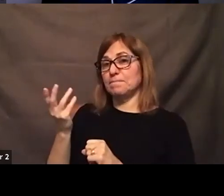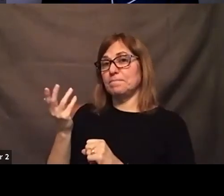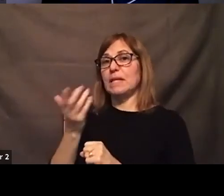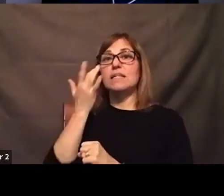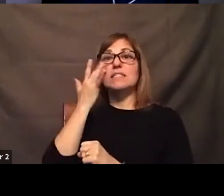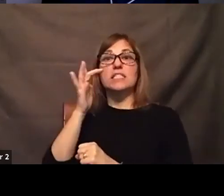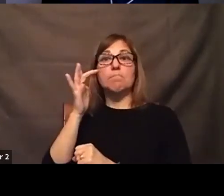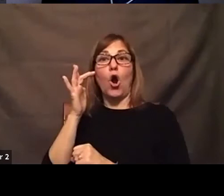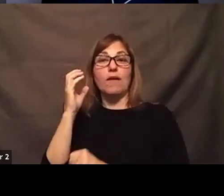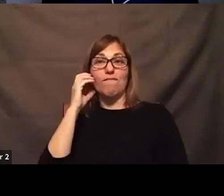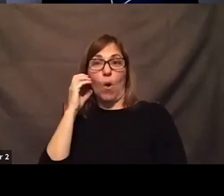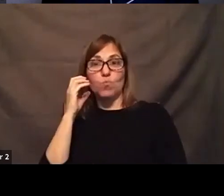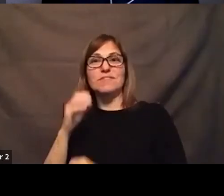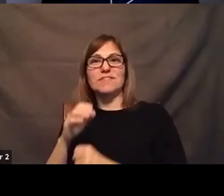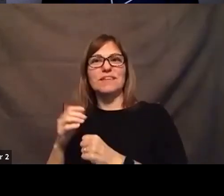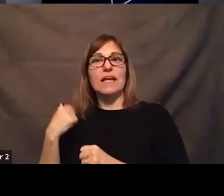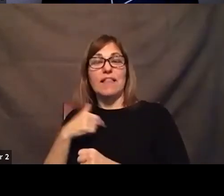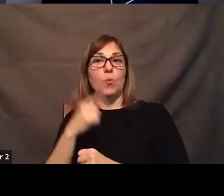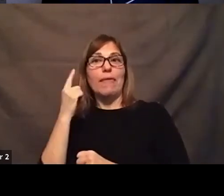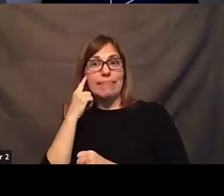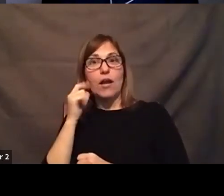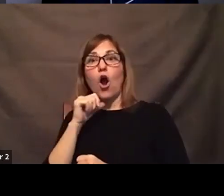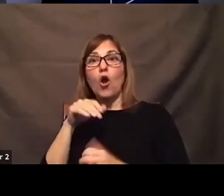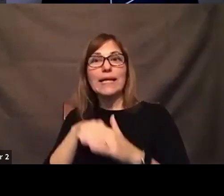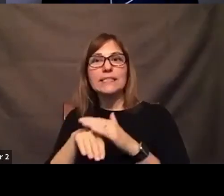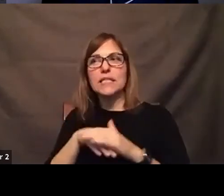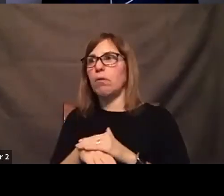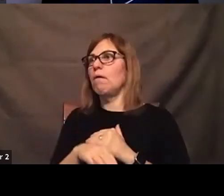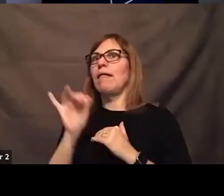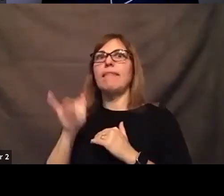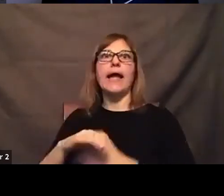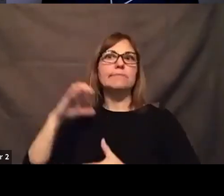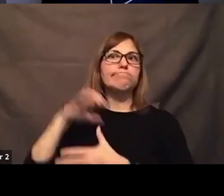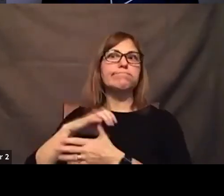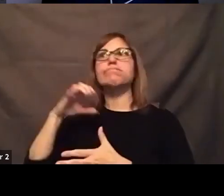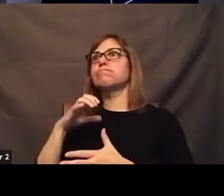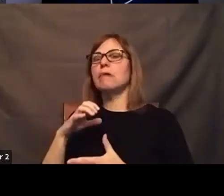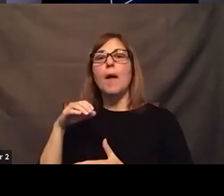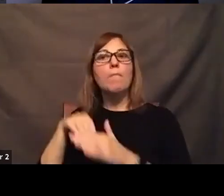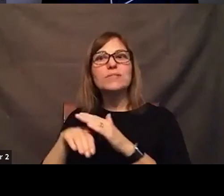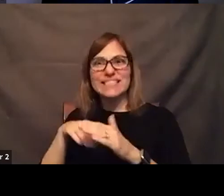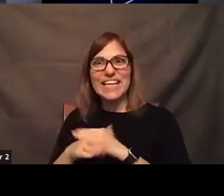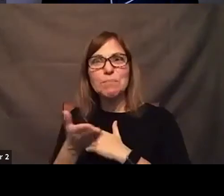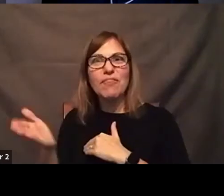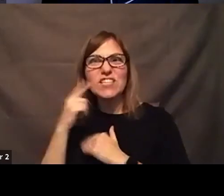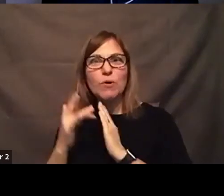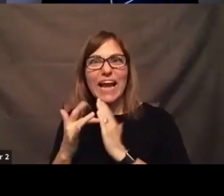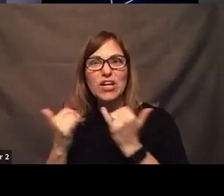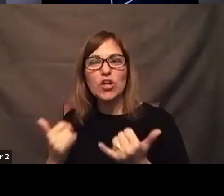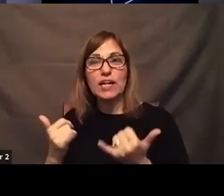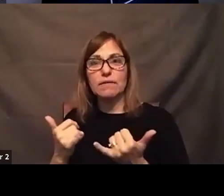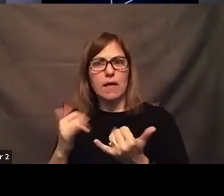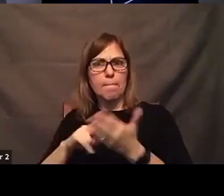smartphones, which we would think of as not being accessible, are one of the most accessible pieces of technology out there. And what makes them accessible is that if you go